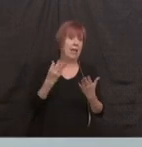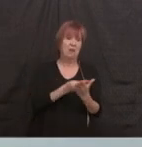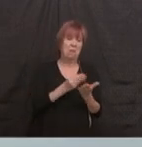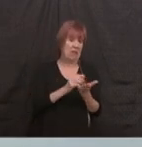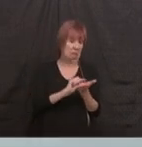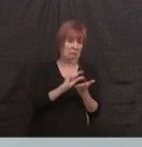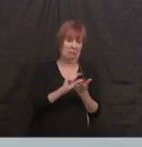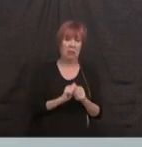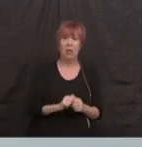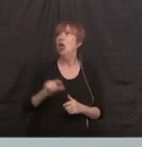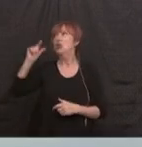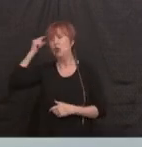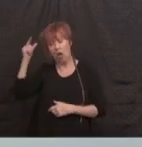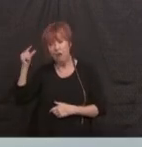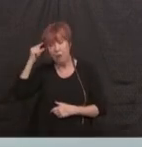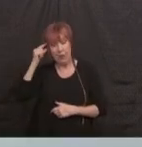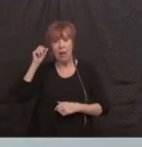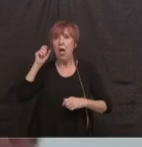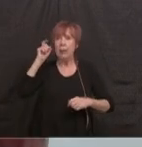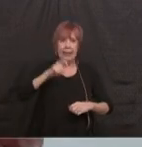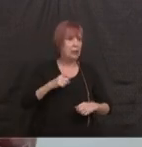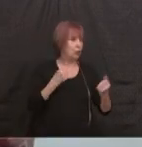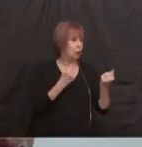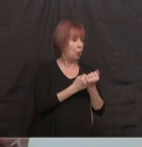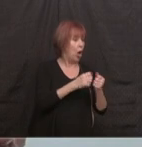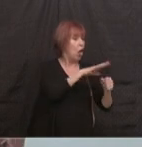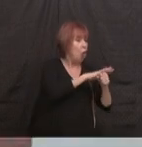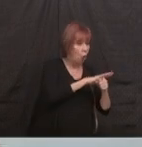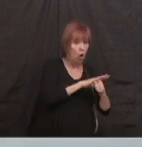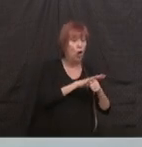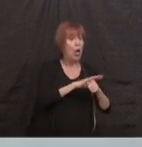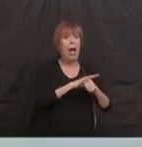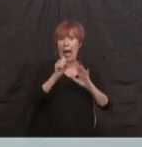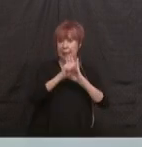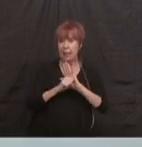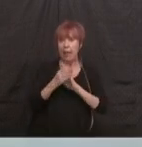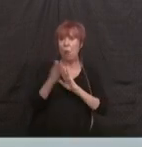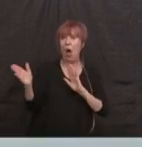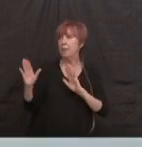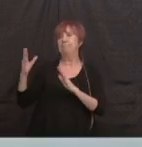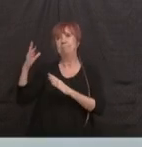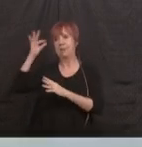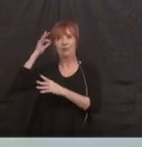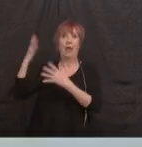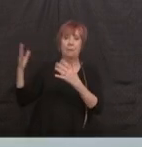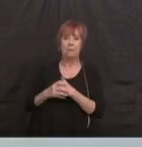know, at the local level, as well as ensuring advocacy at the statewide level to do that. But again, as I